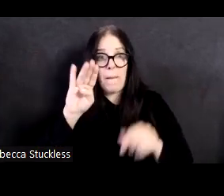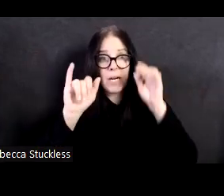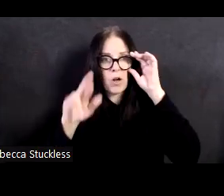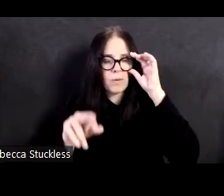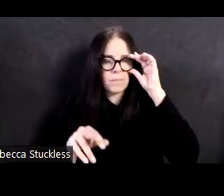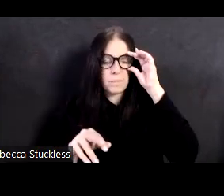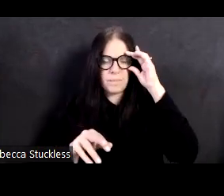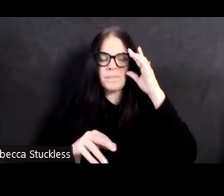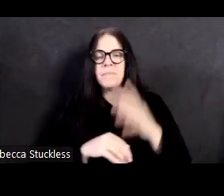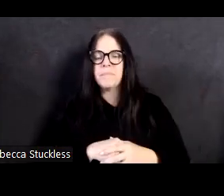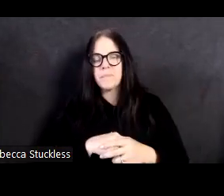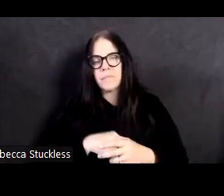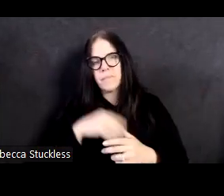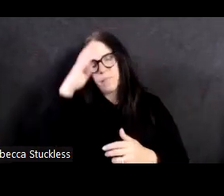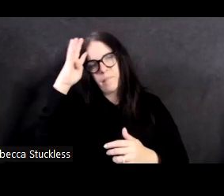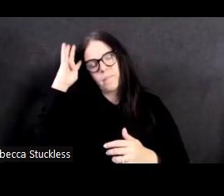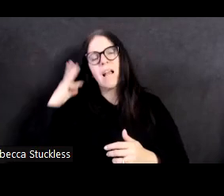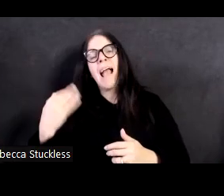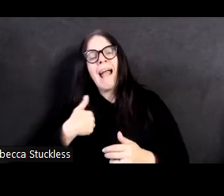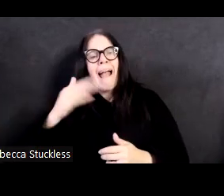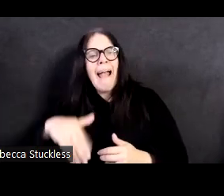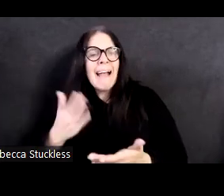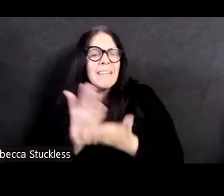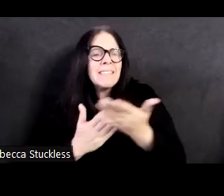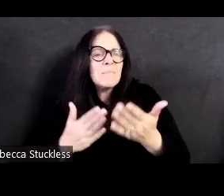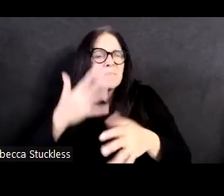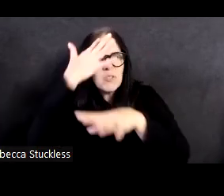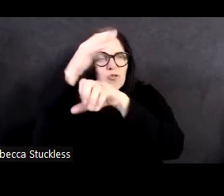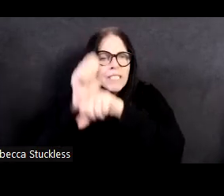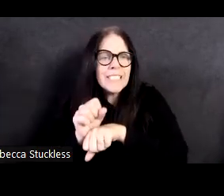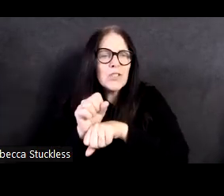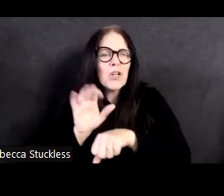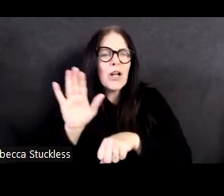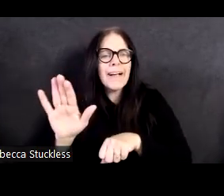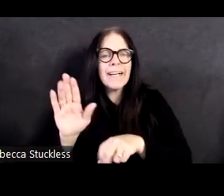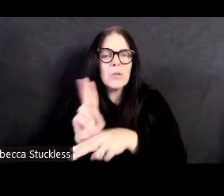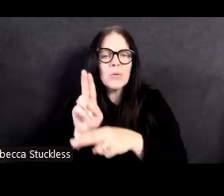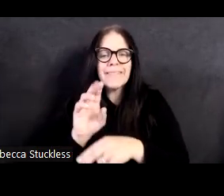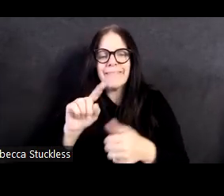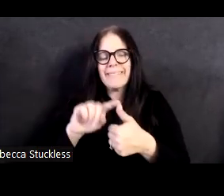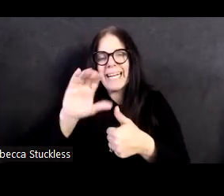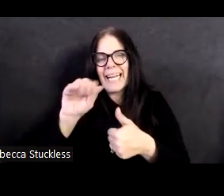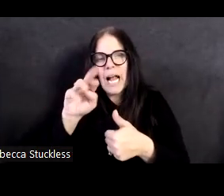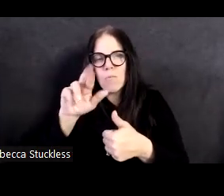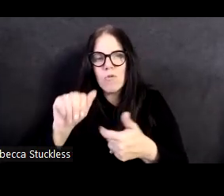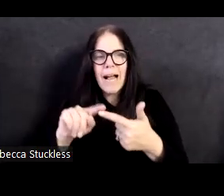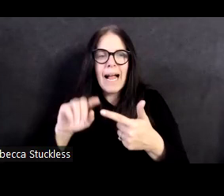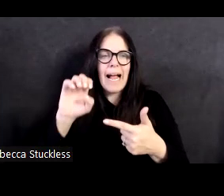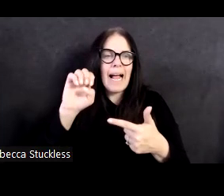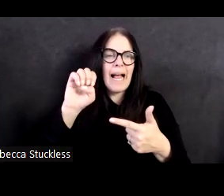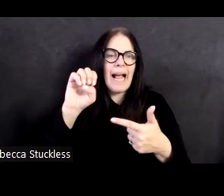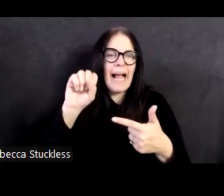more broadly used and celebrated assessments like Escargot, Camera, or Skills Marker,